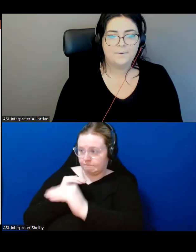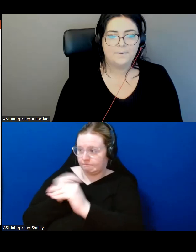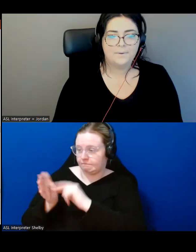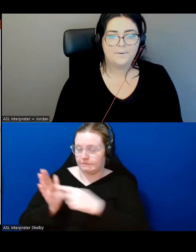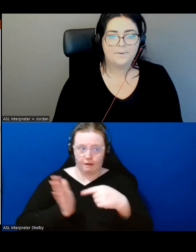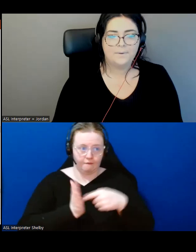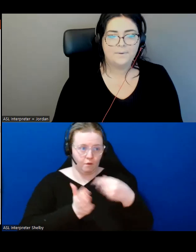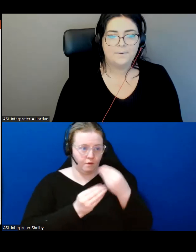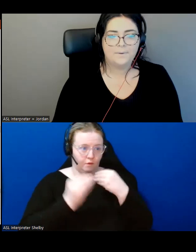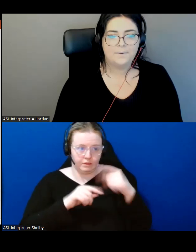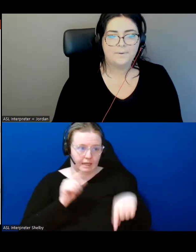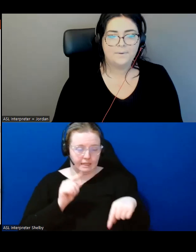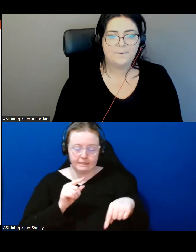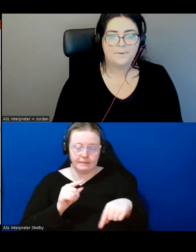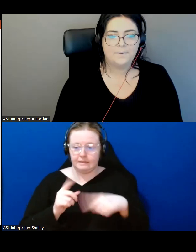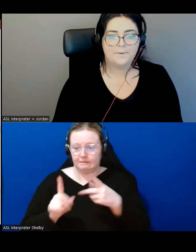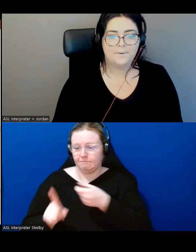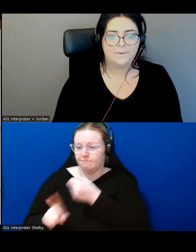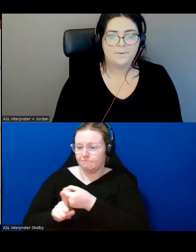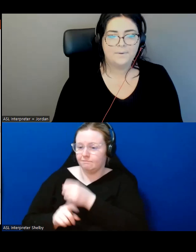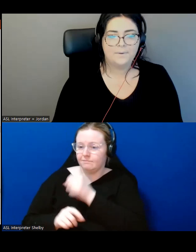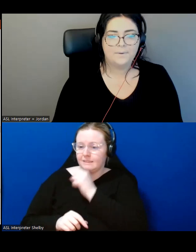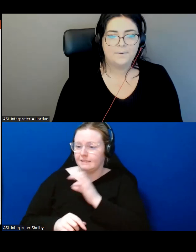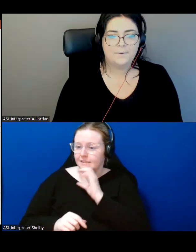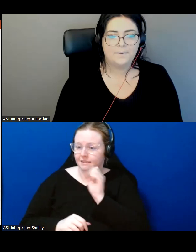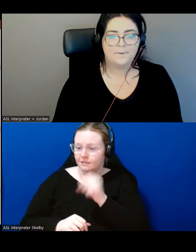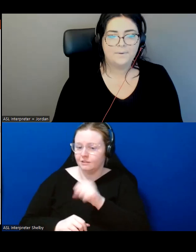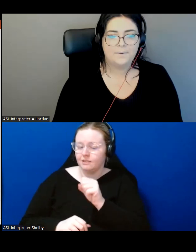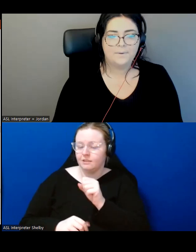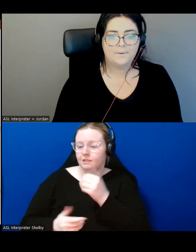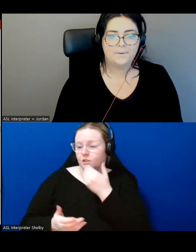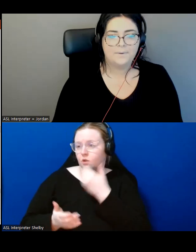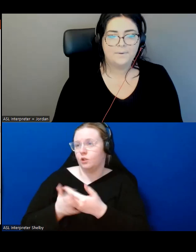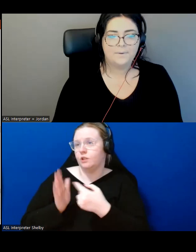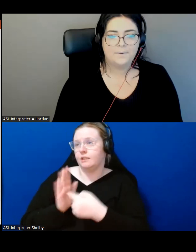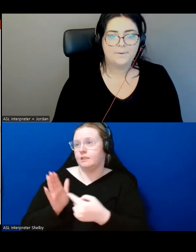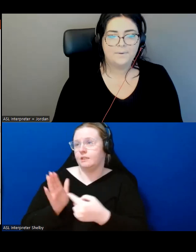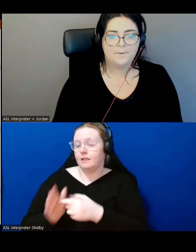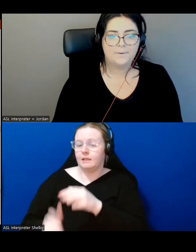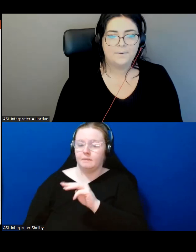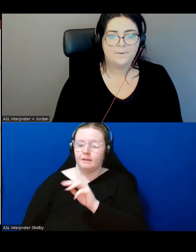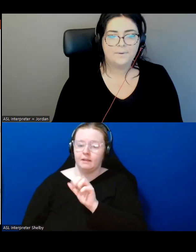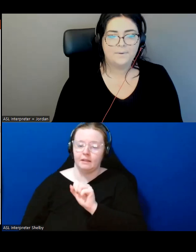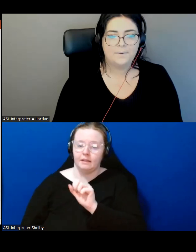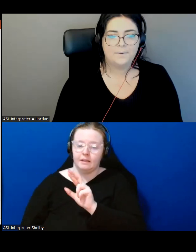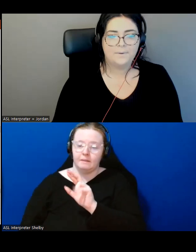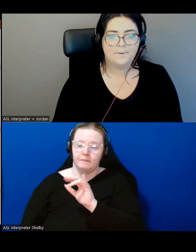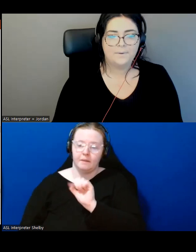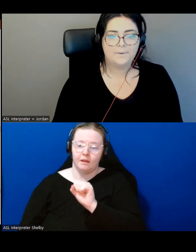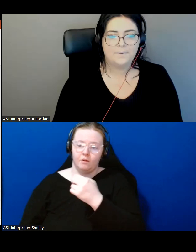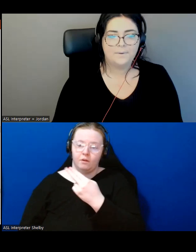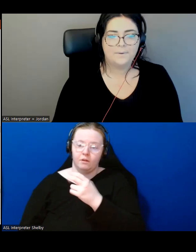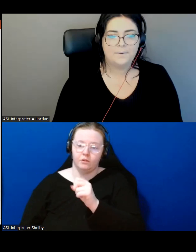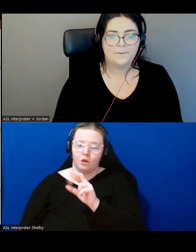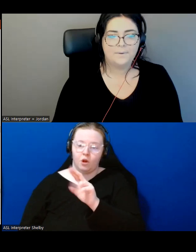but especially for seniors. And right now, I guess a good example of that would be in Mary's Harbor, which is on the south coast of